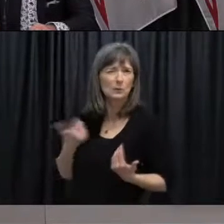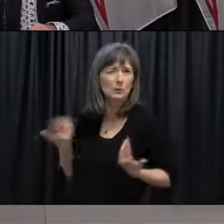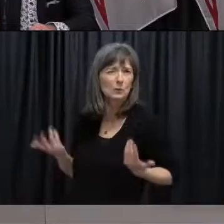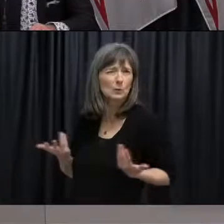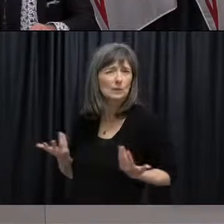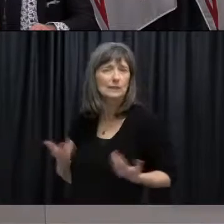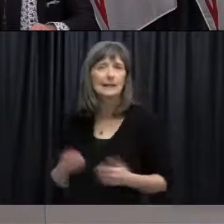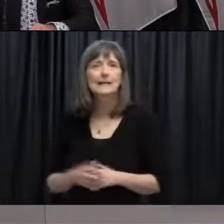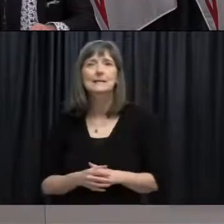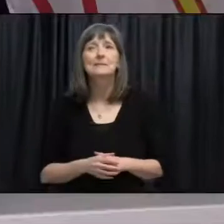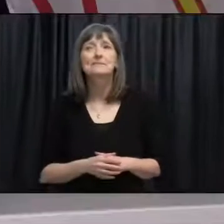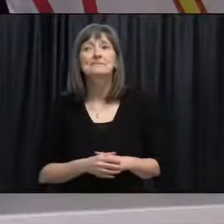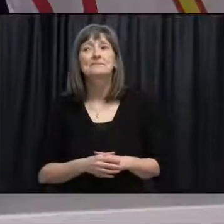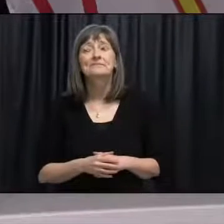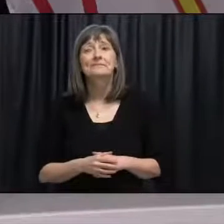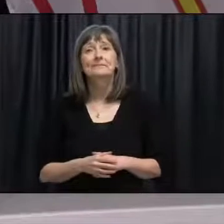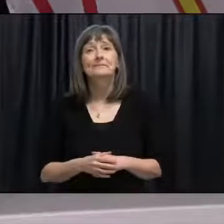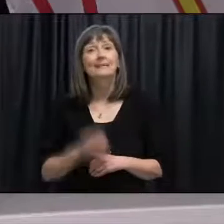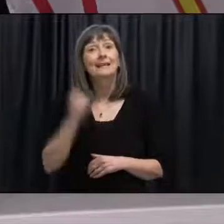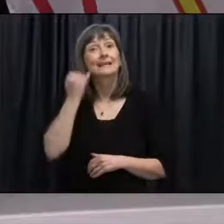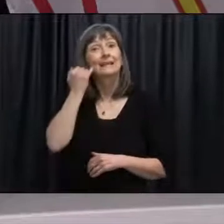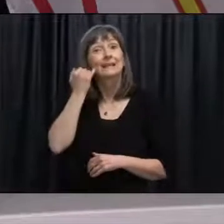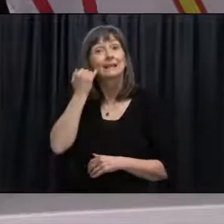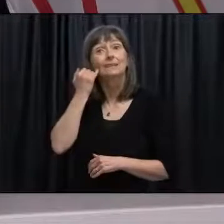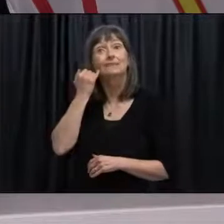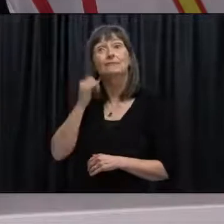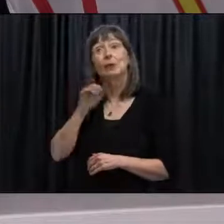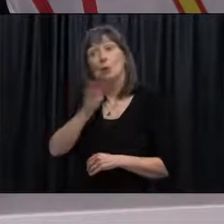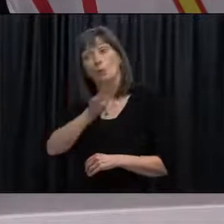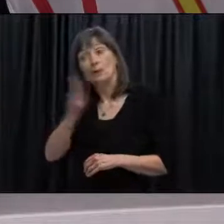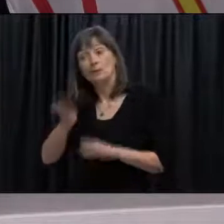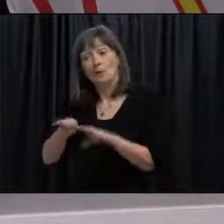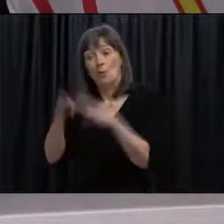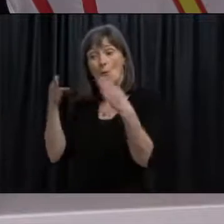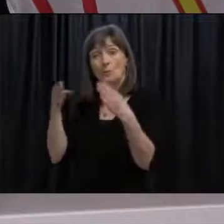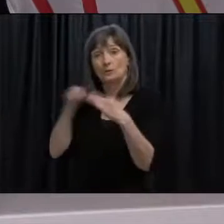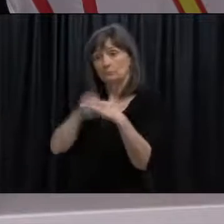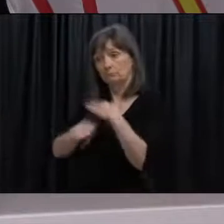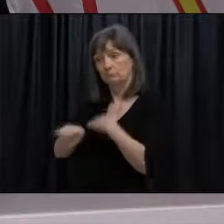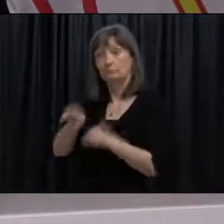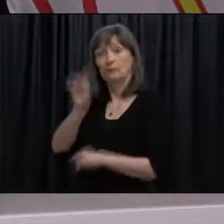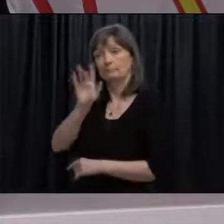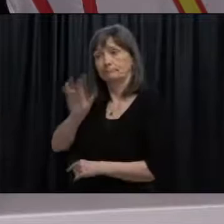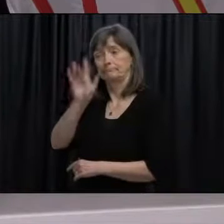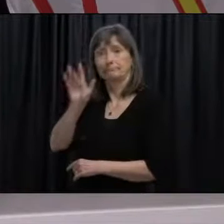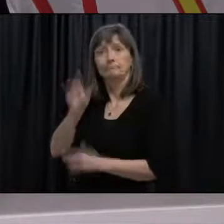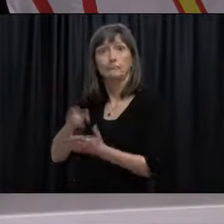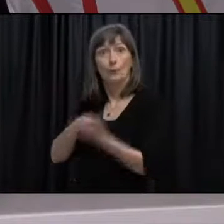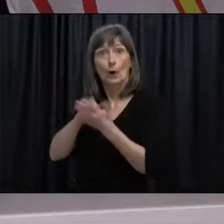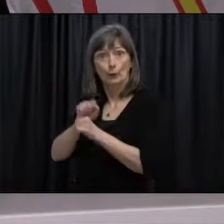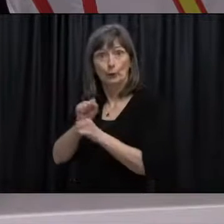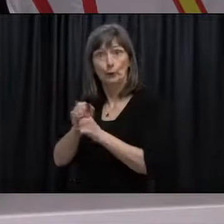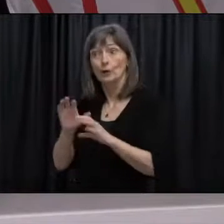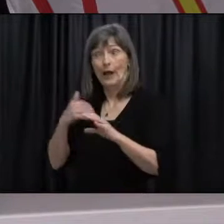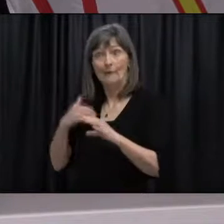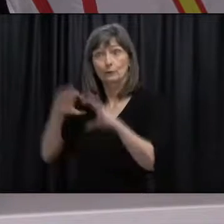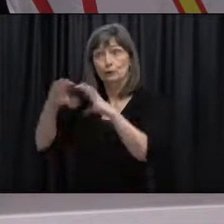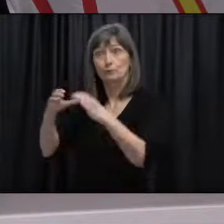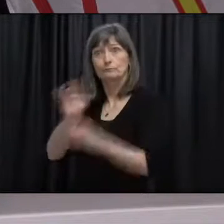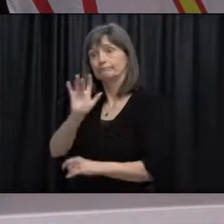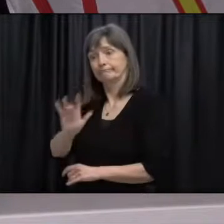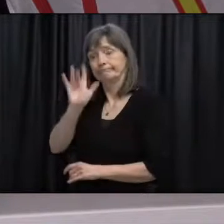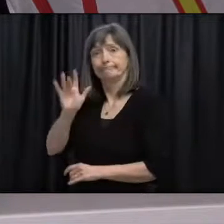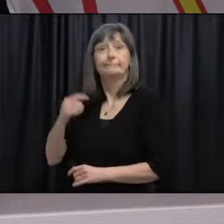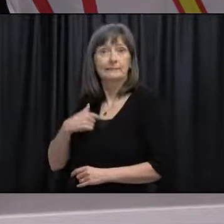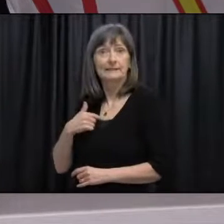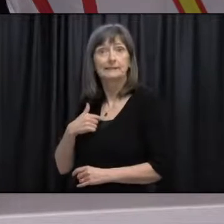So certainly when someone goes in and identifies as an essential worker, there is a category there to click on